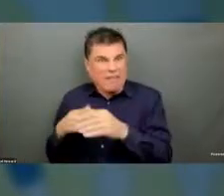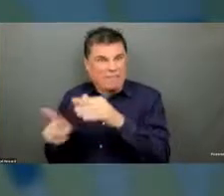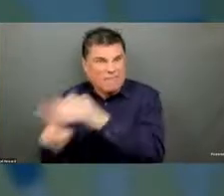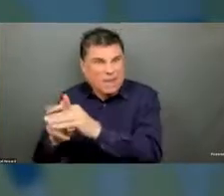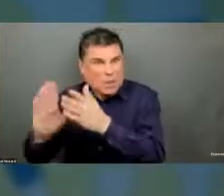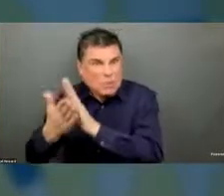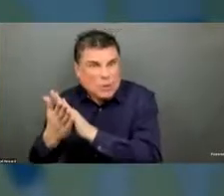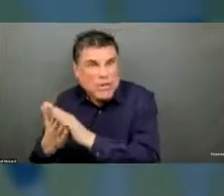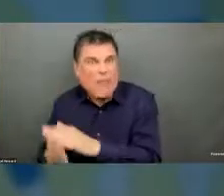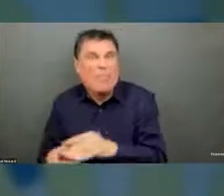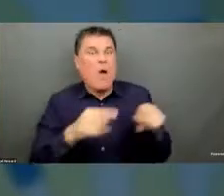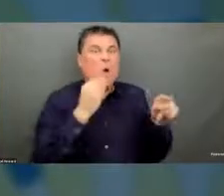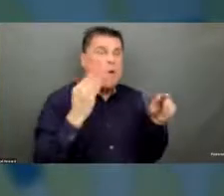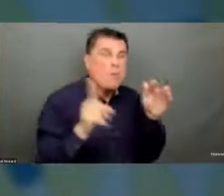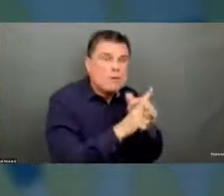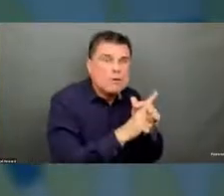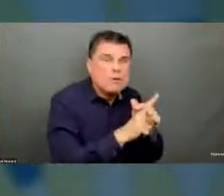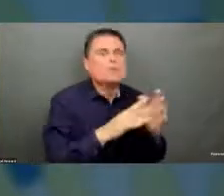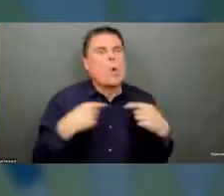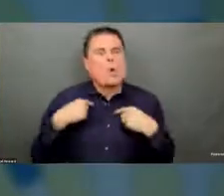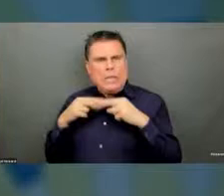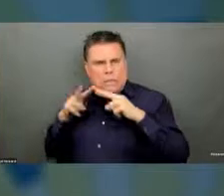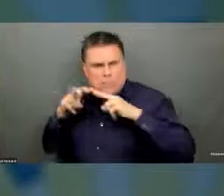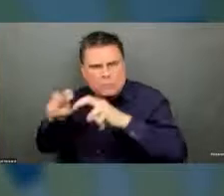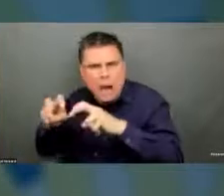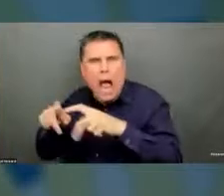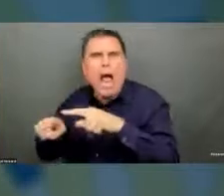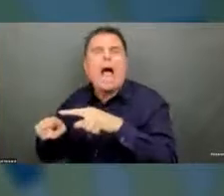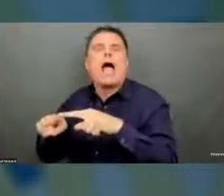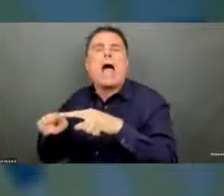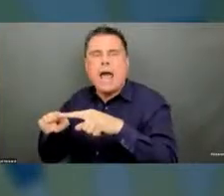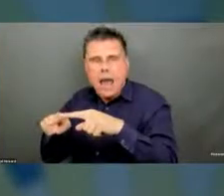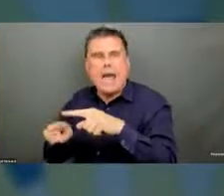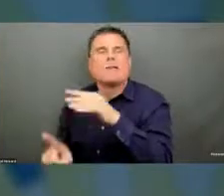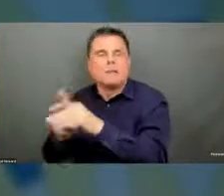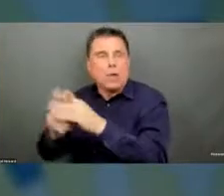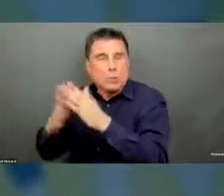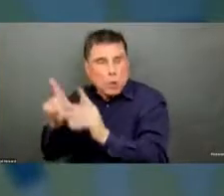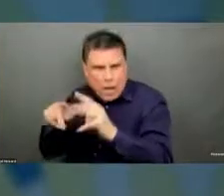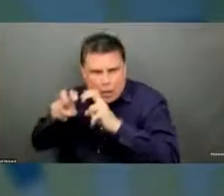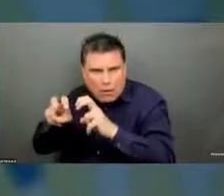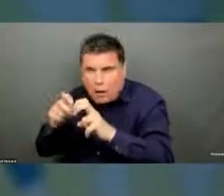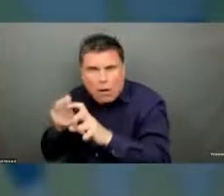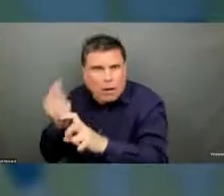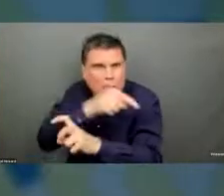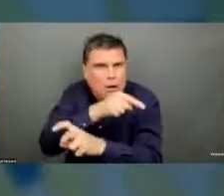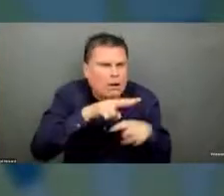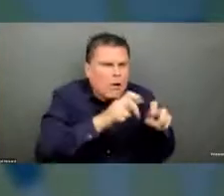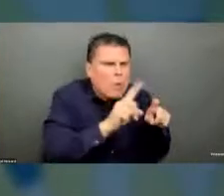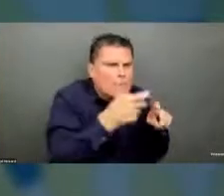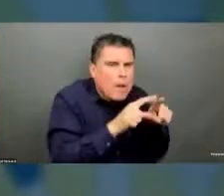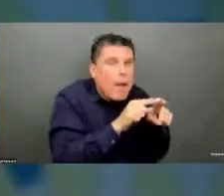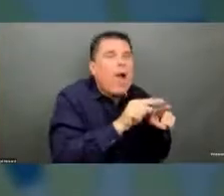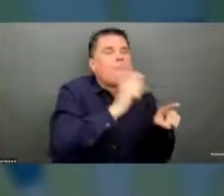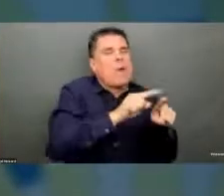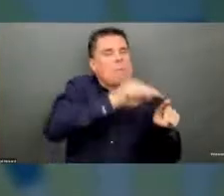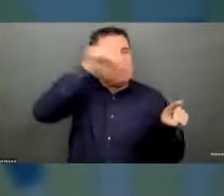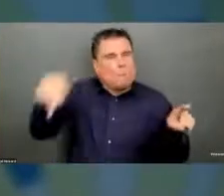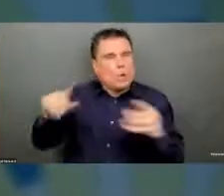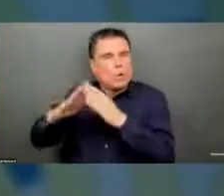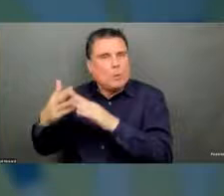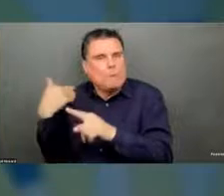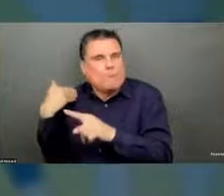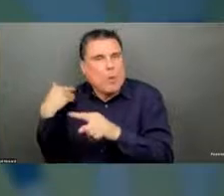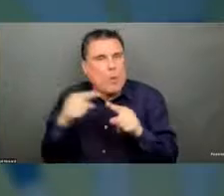that has to do with the age of people who are being affected. Early on in the pandemic, last March and